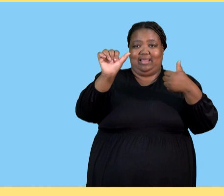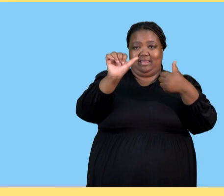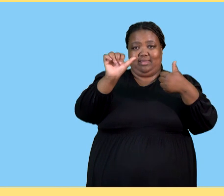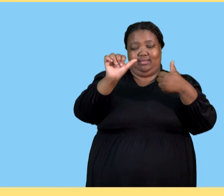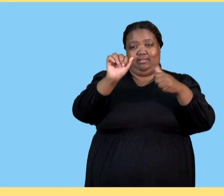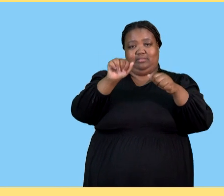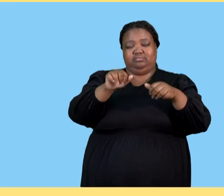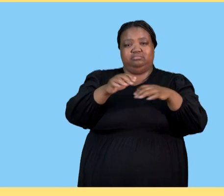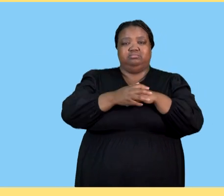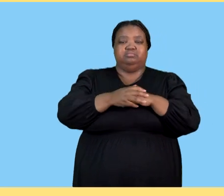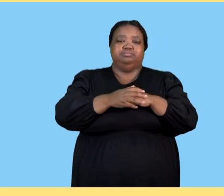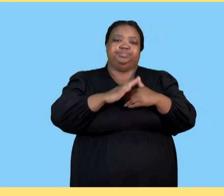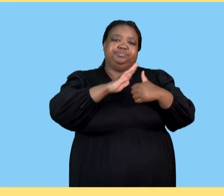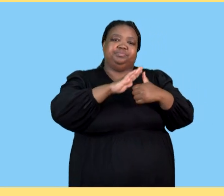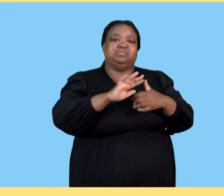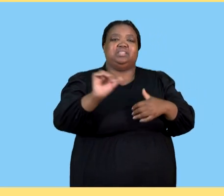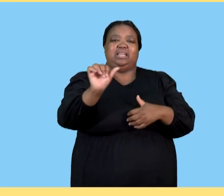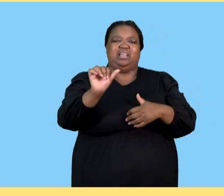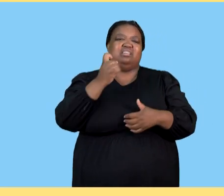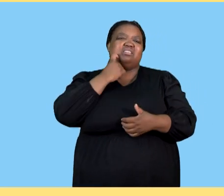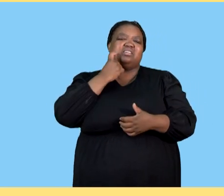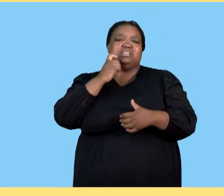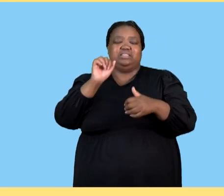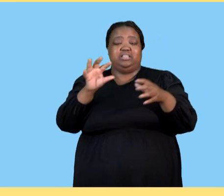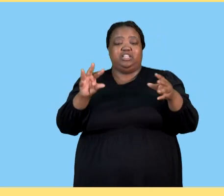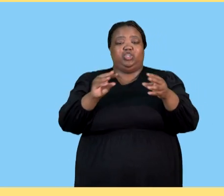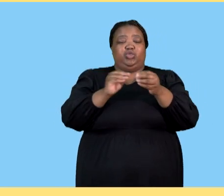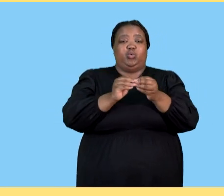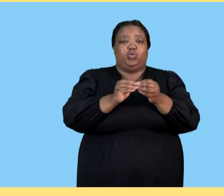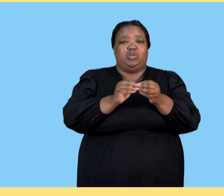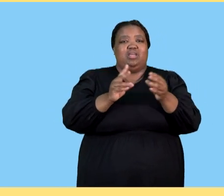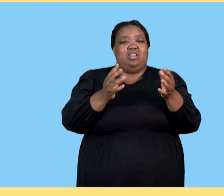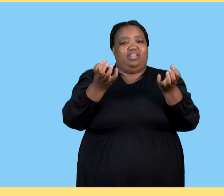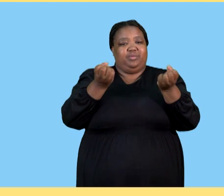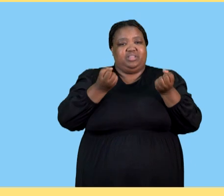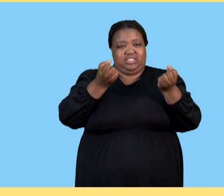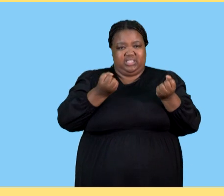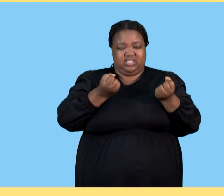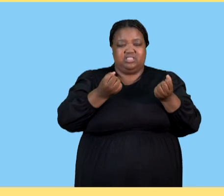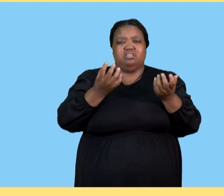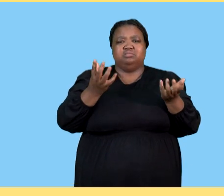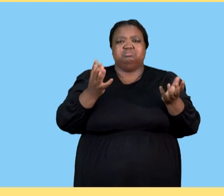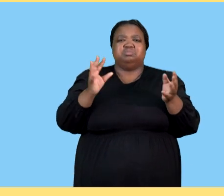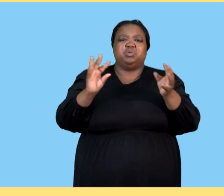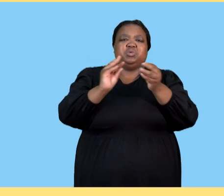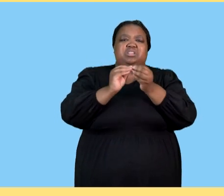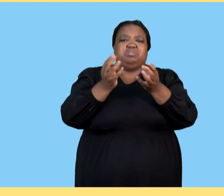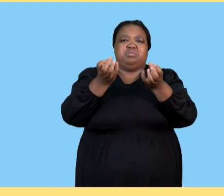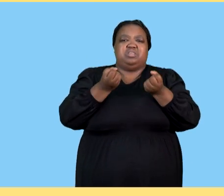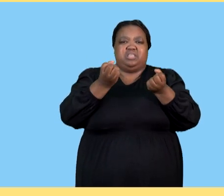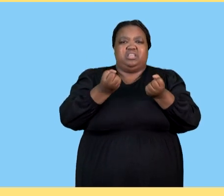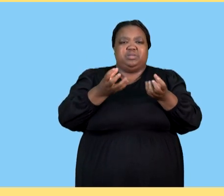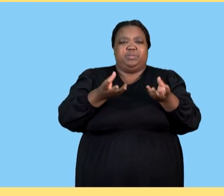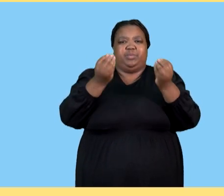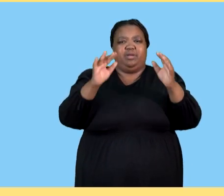to calculate A, it becomes easy because A is total receipts. To get total receipts, I'll simply